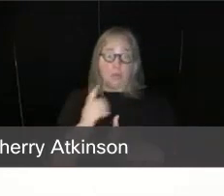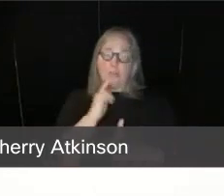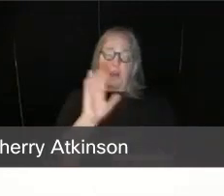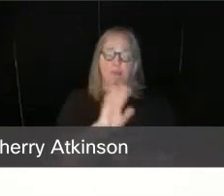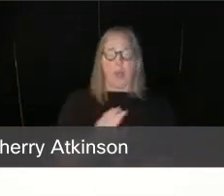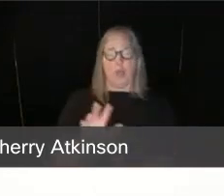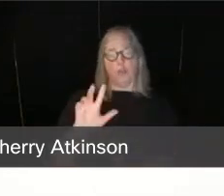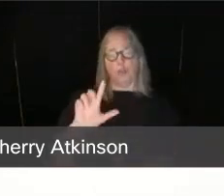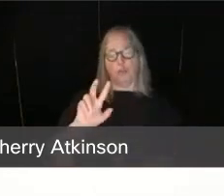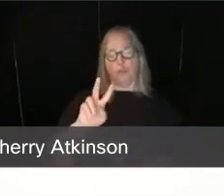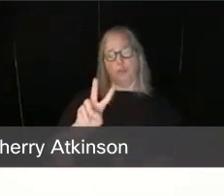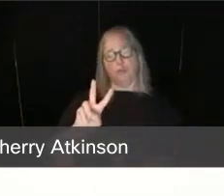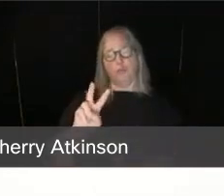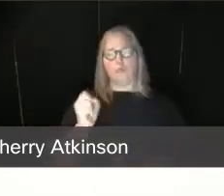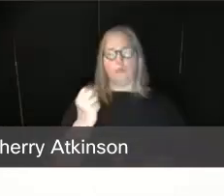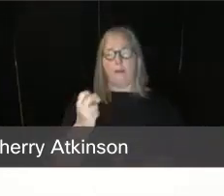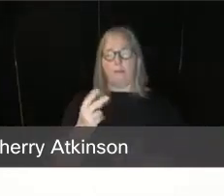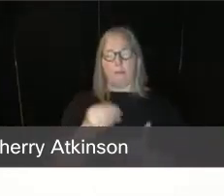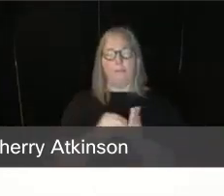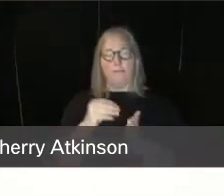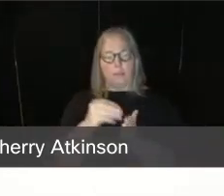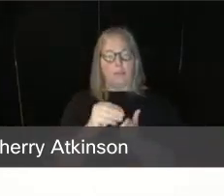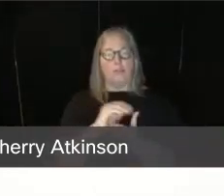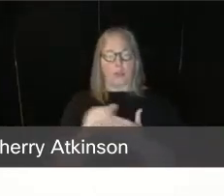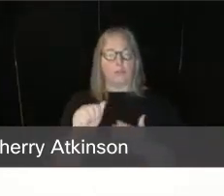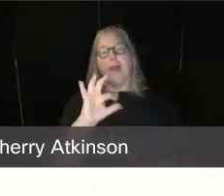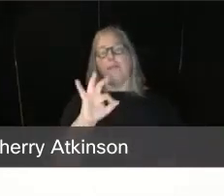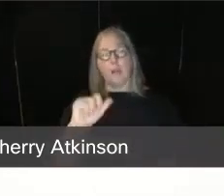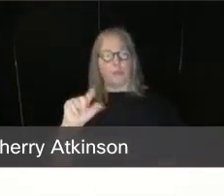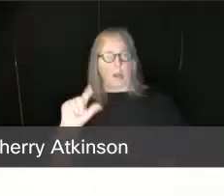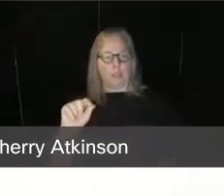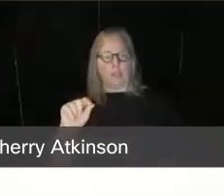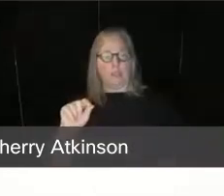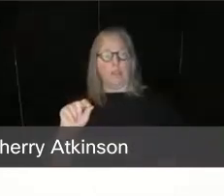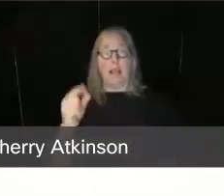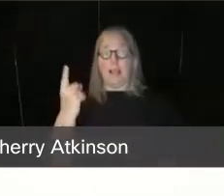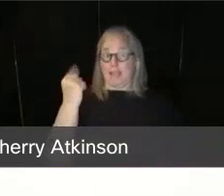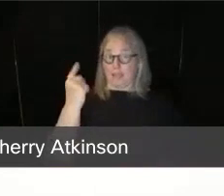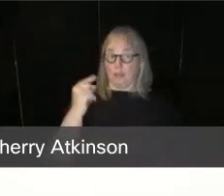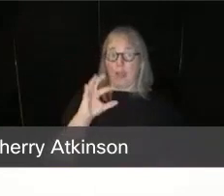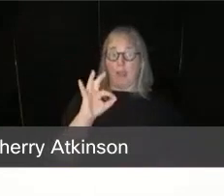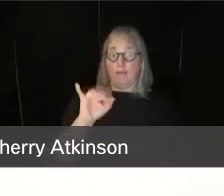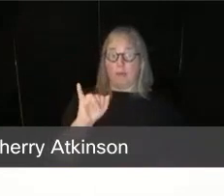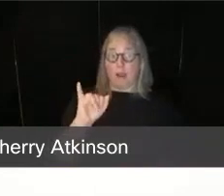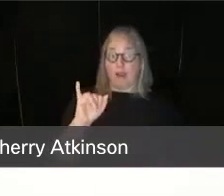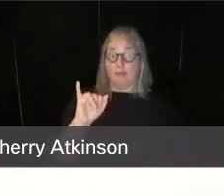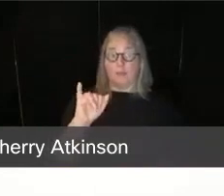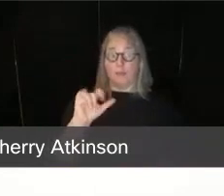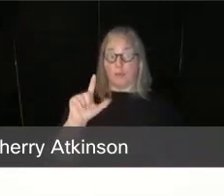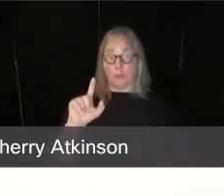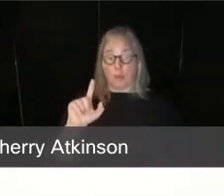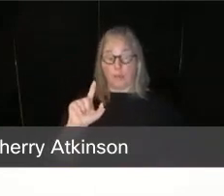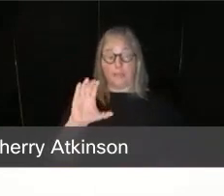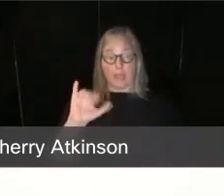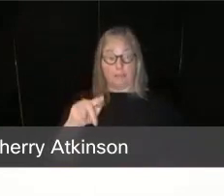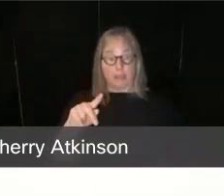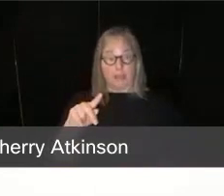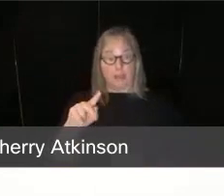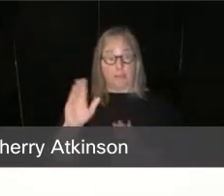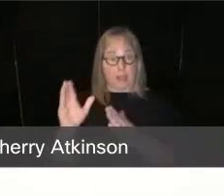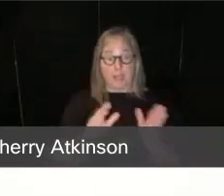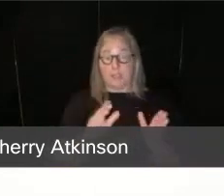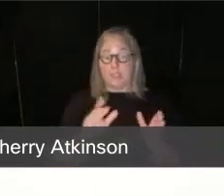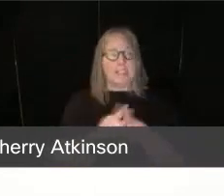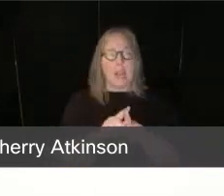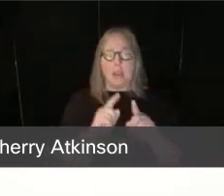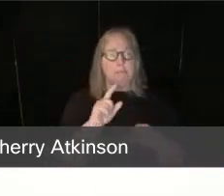$212 million. In last year's in FY21 CIP plan, for the same period of time for the 5-year